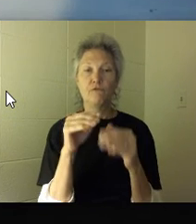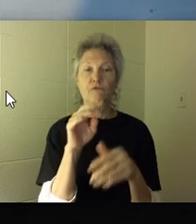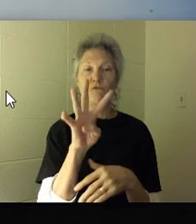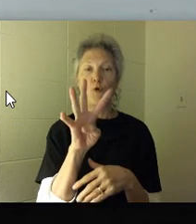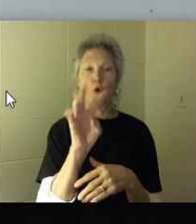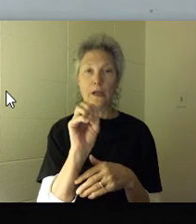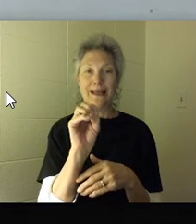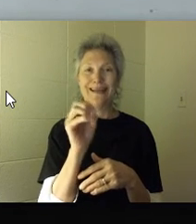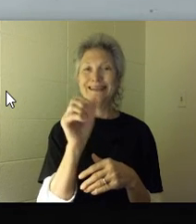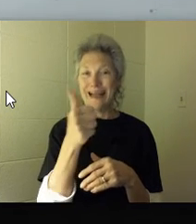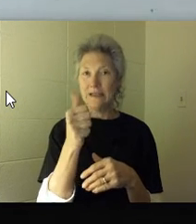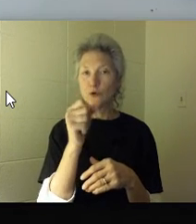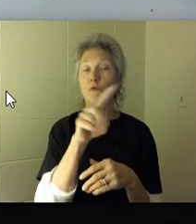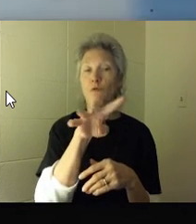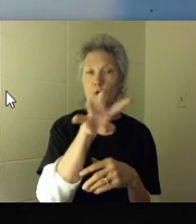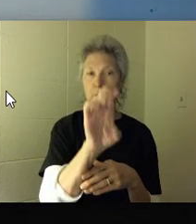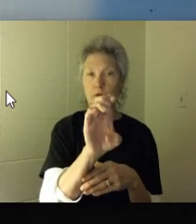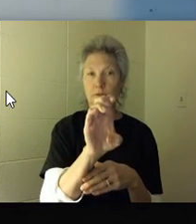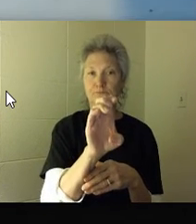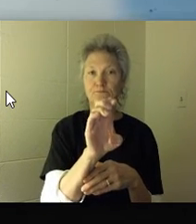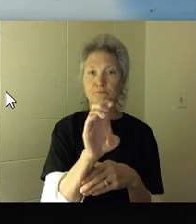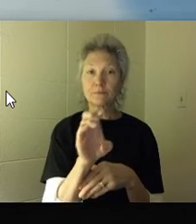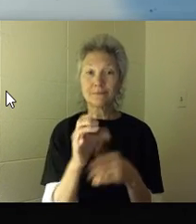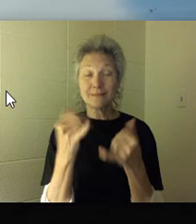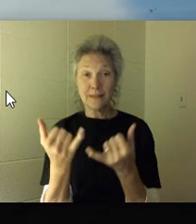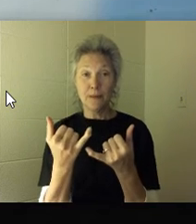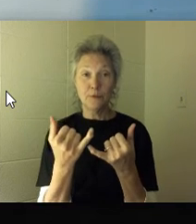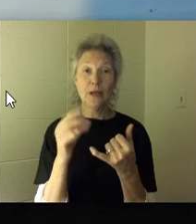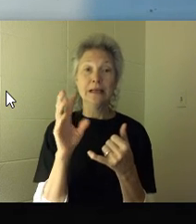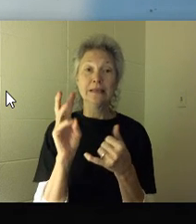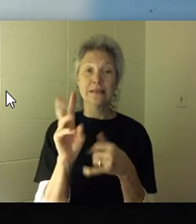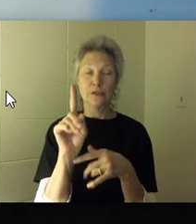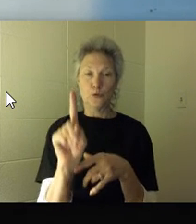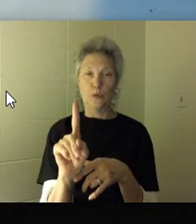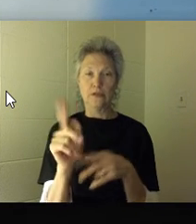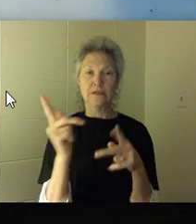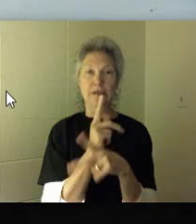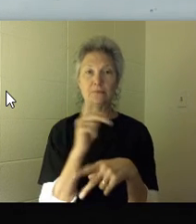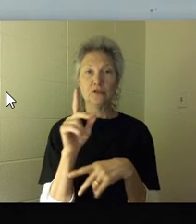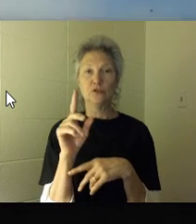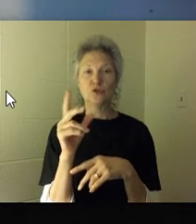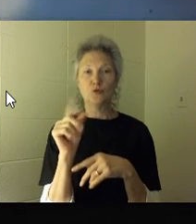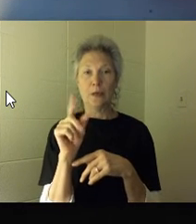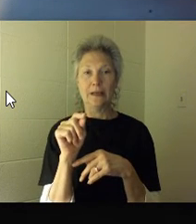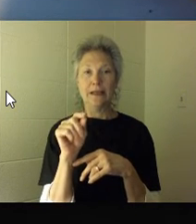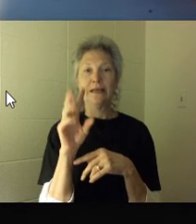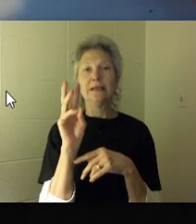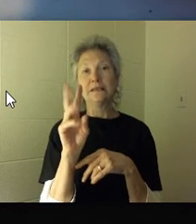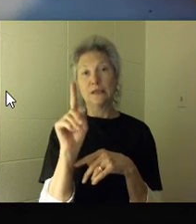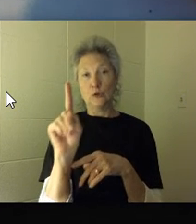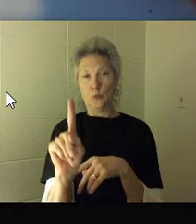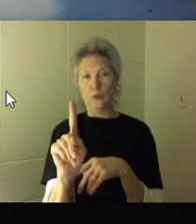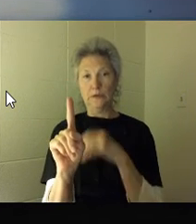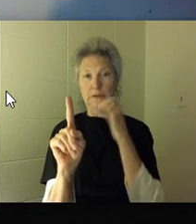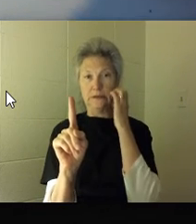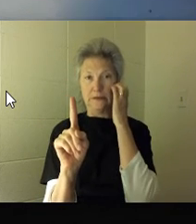40 tens or 400. Now I'm going to do 6 ones times 20. The 6 ones